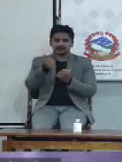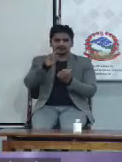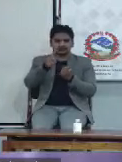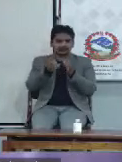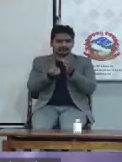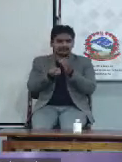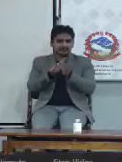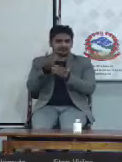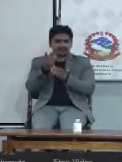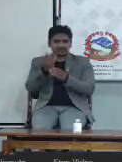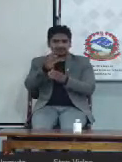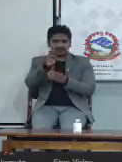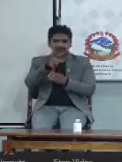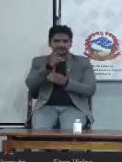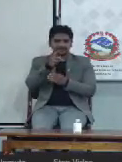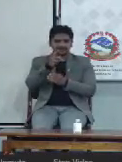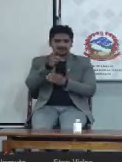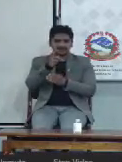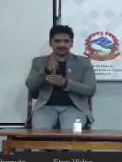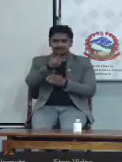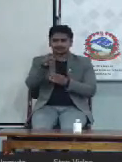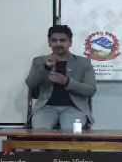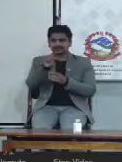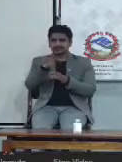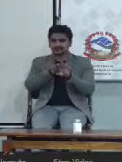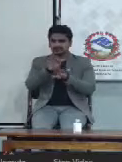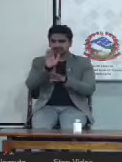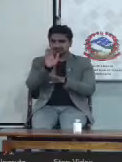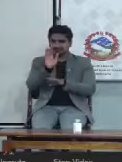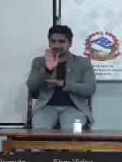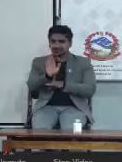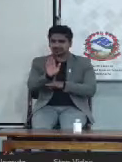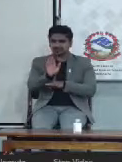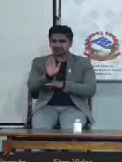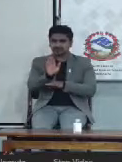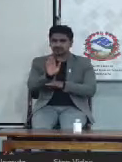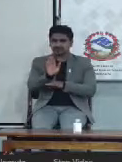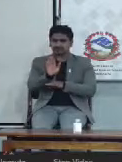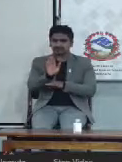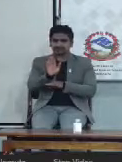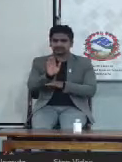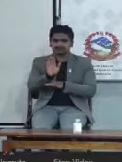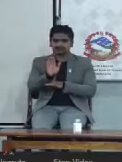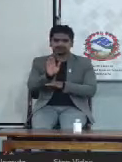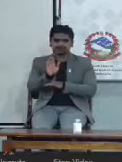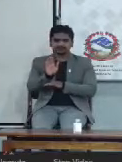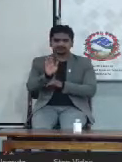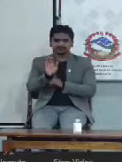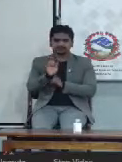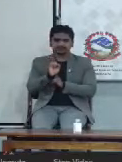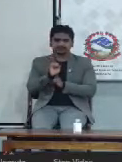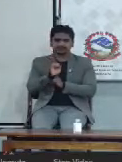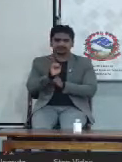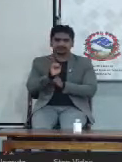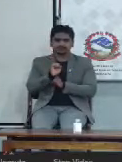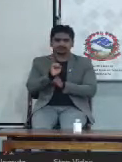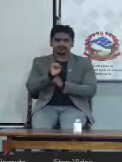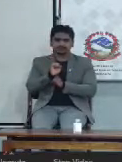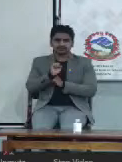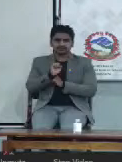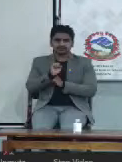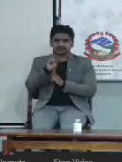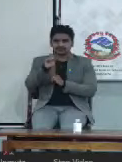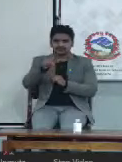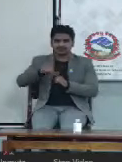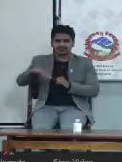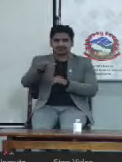Well, talking about the Solukhumbu, it is the tourist destination, and most of the people are dependent in tourism.